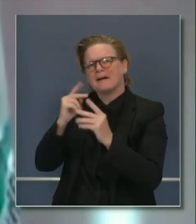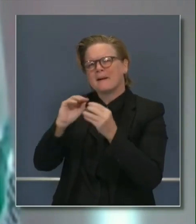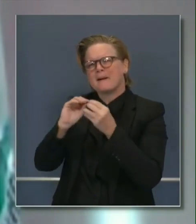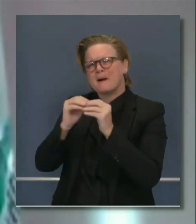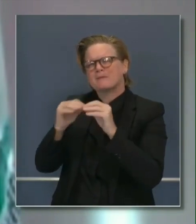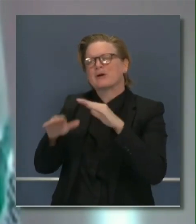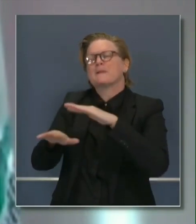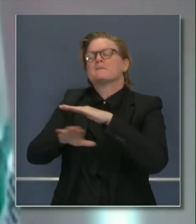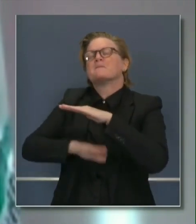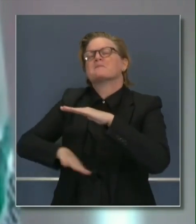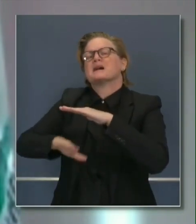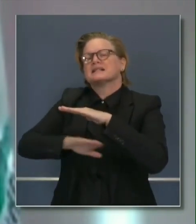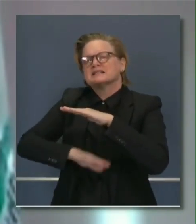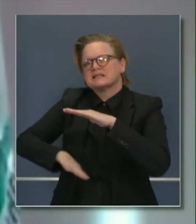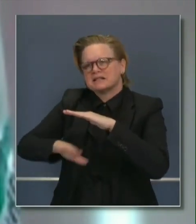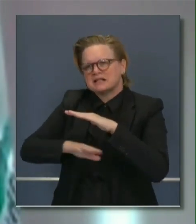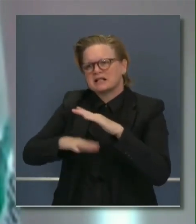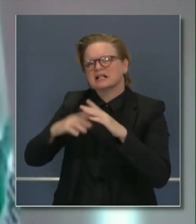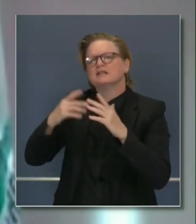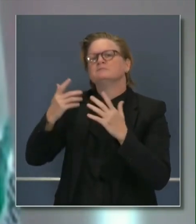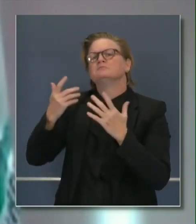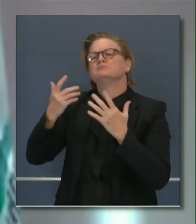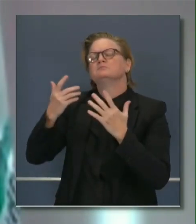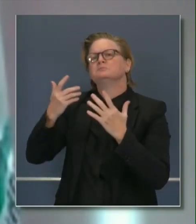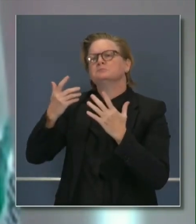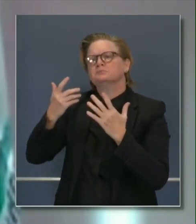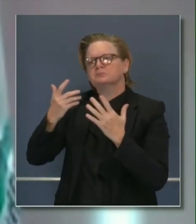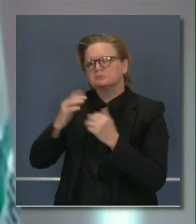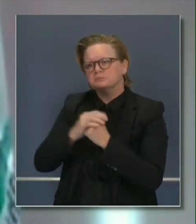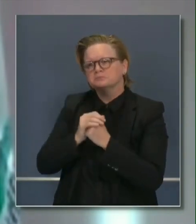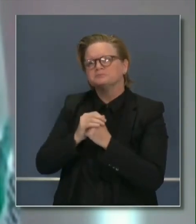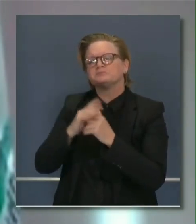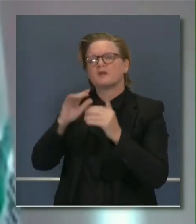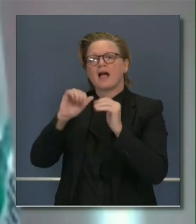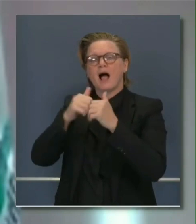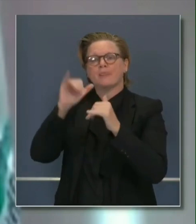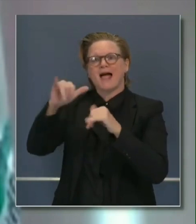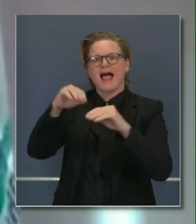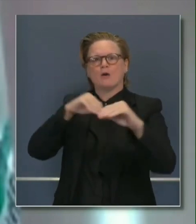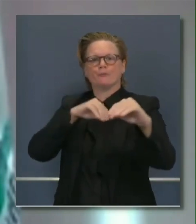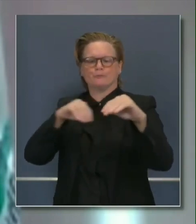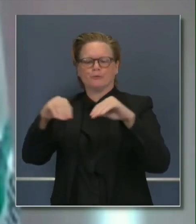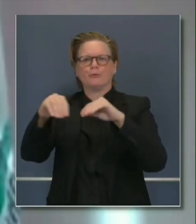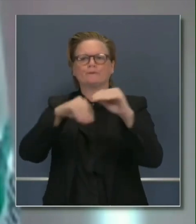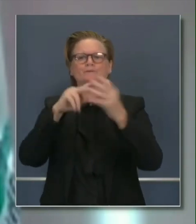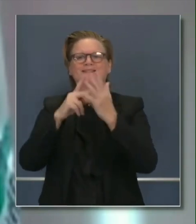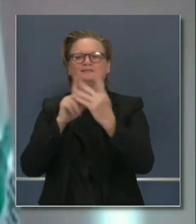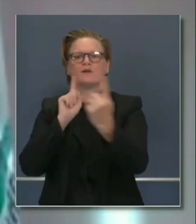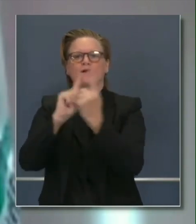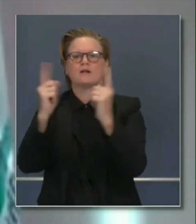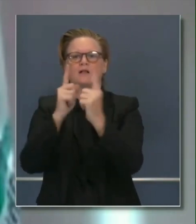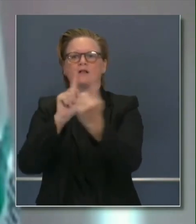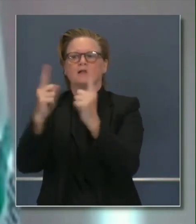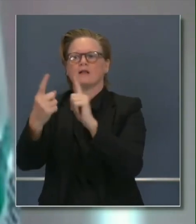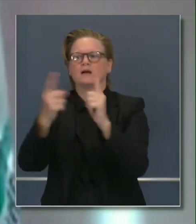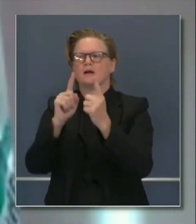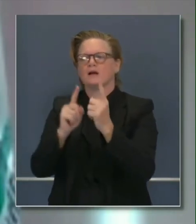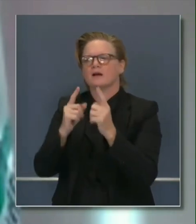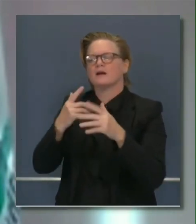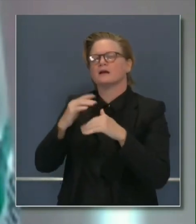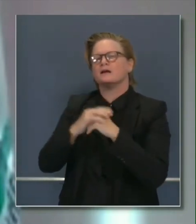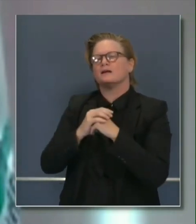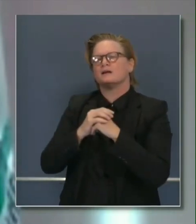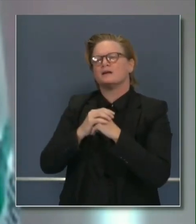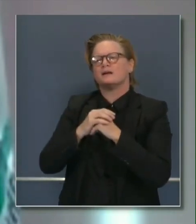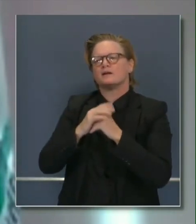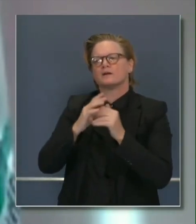it nonetheless, of seeing how movement's actually happening. You can tell just based on the streets and how busy